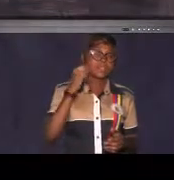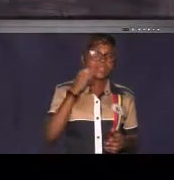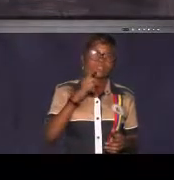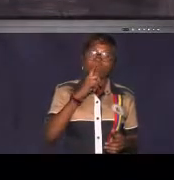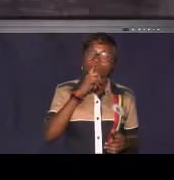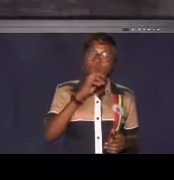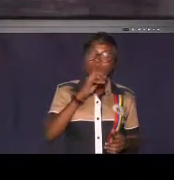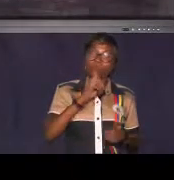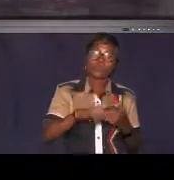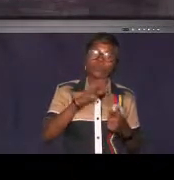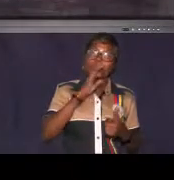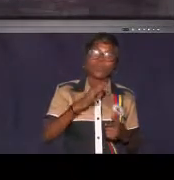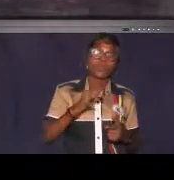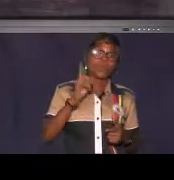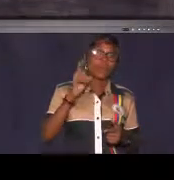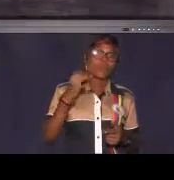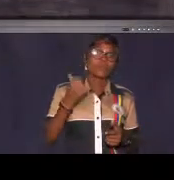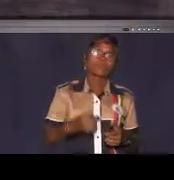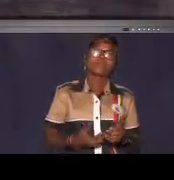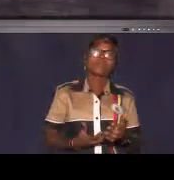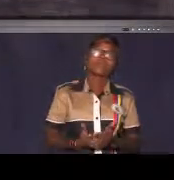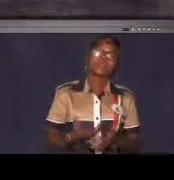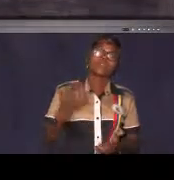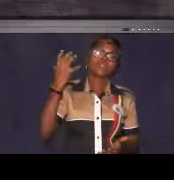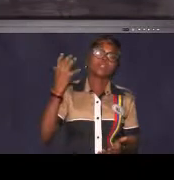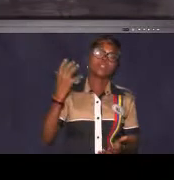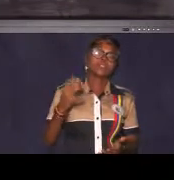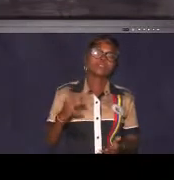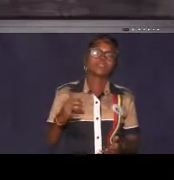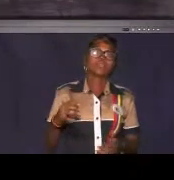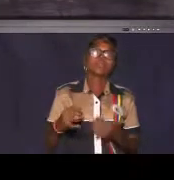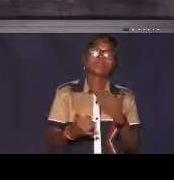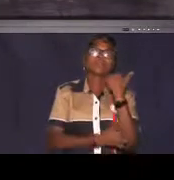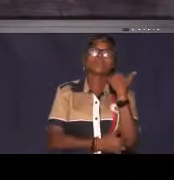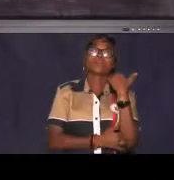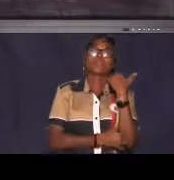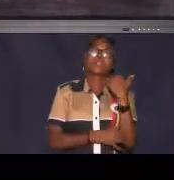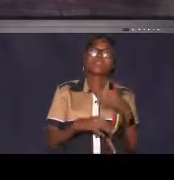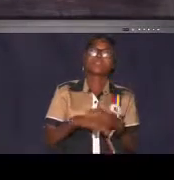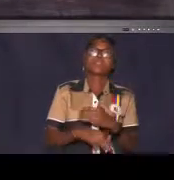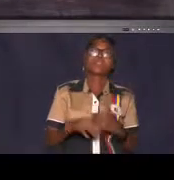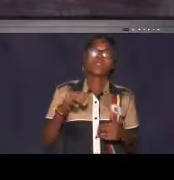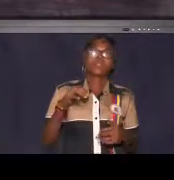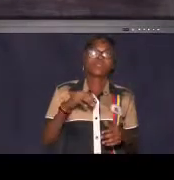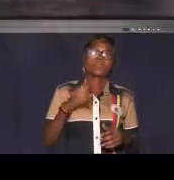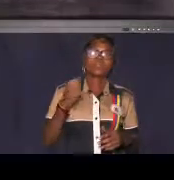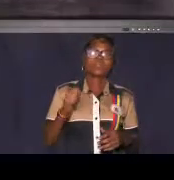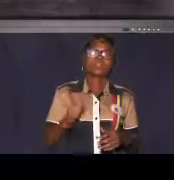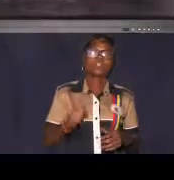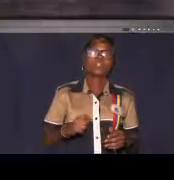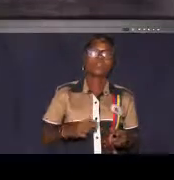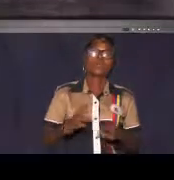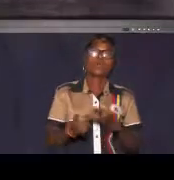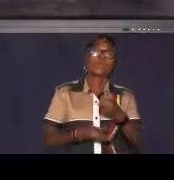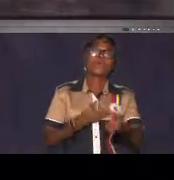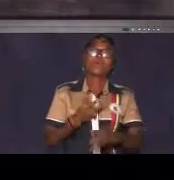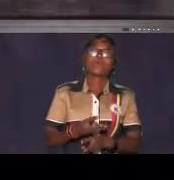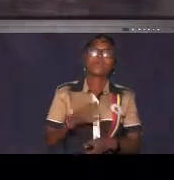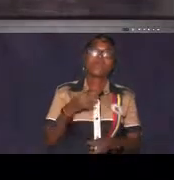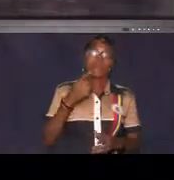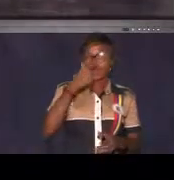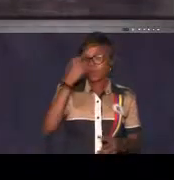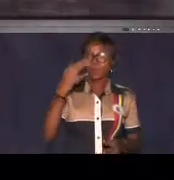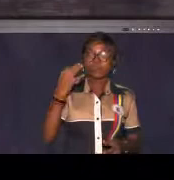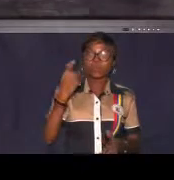seeing Nigeria to be one of the richest country in Africa, or one of the richest in the world, because of